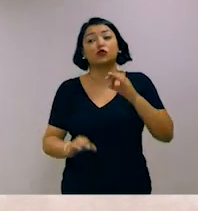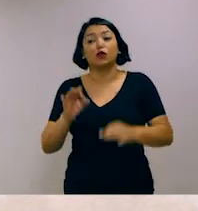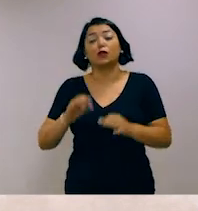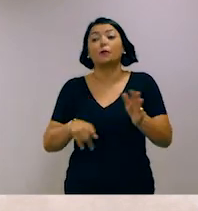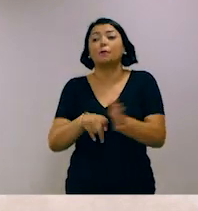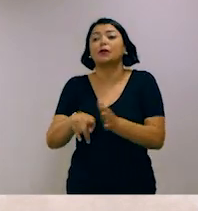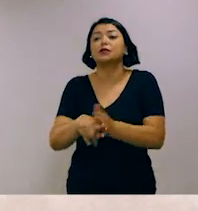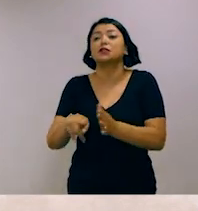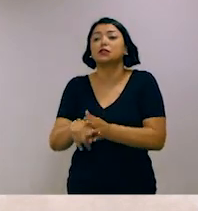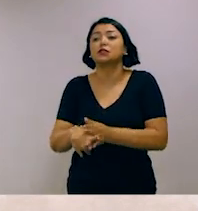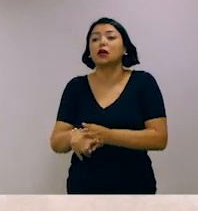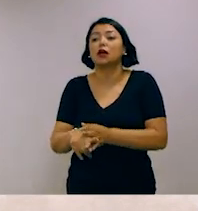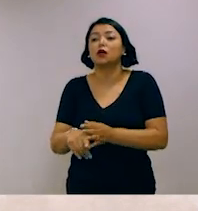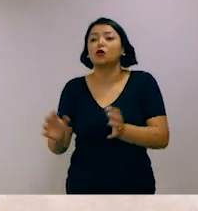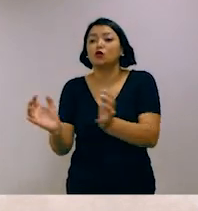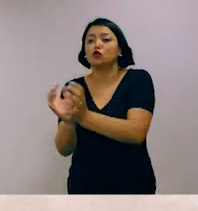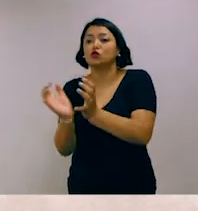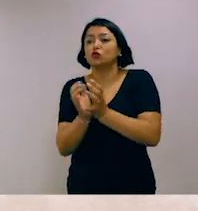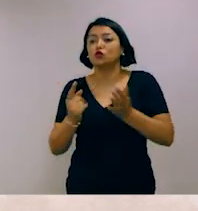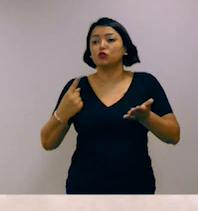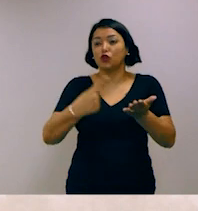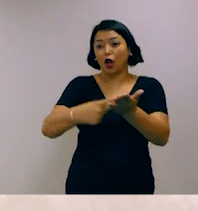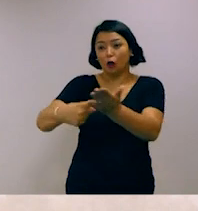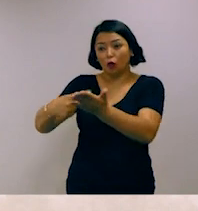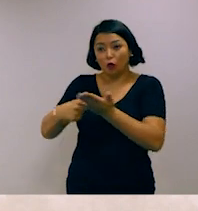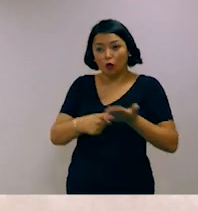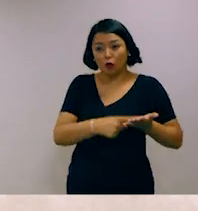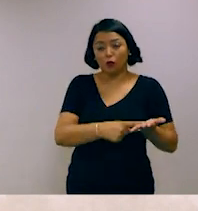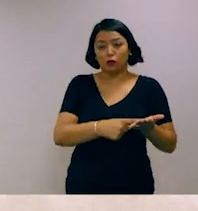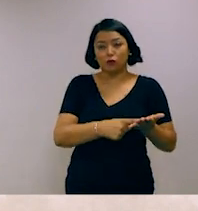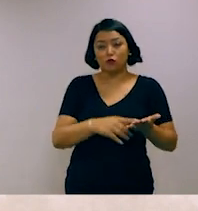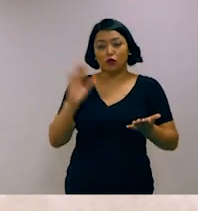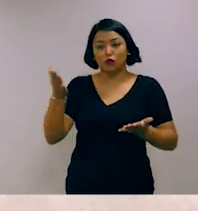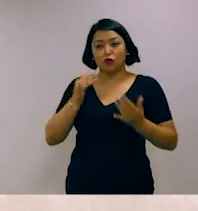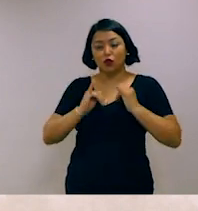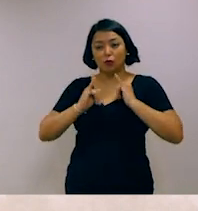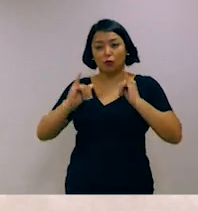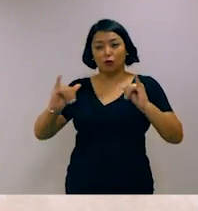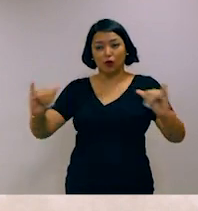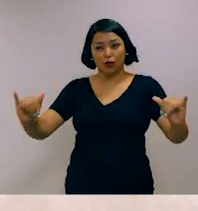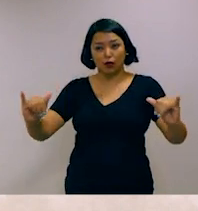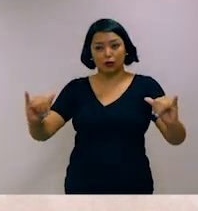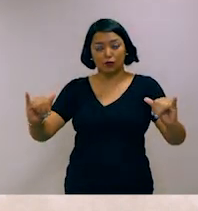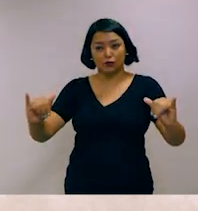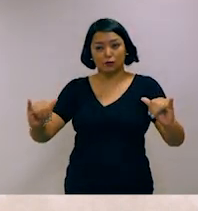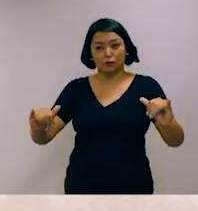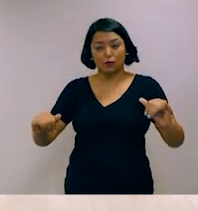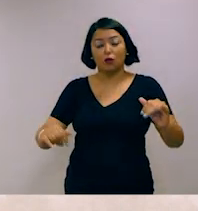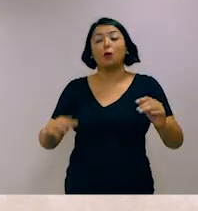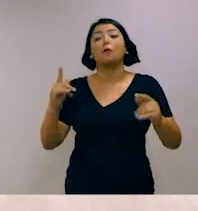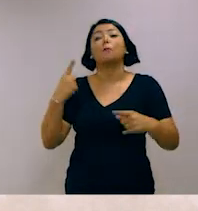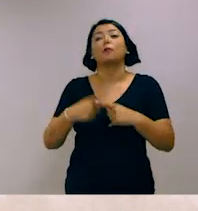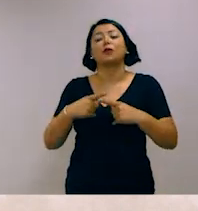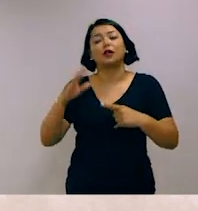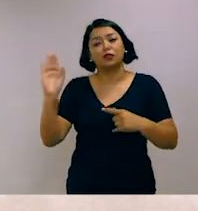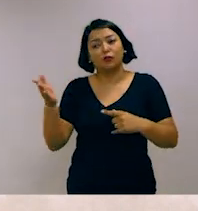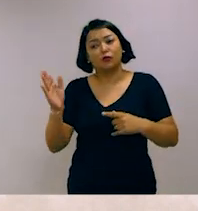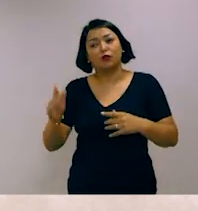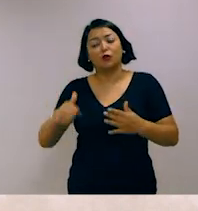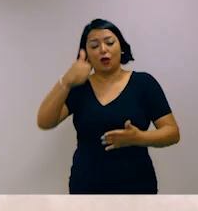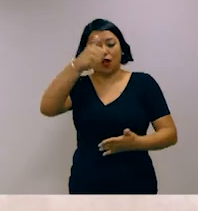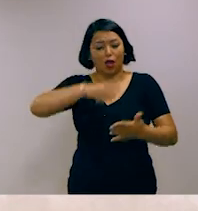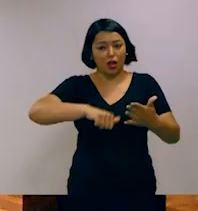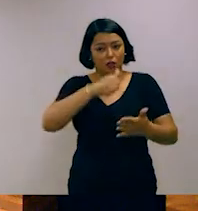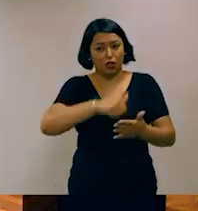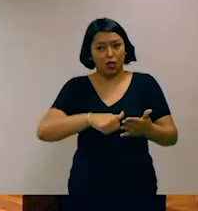post-trial phase, is to research a set of rulings. And all of the rulings published, they have already been